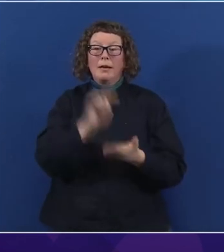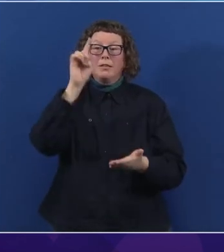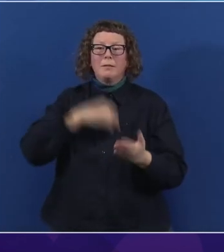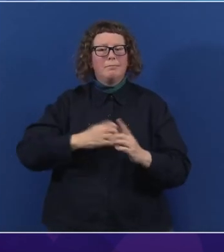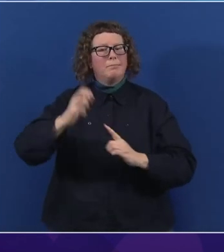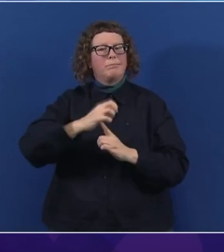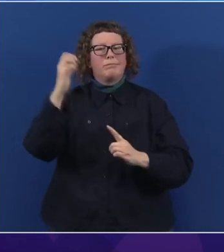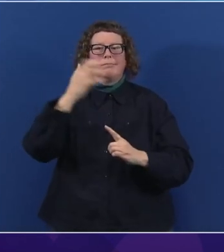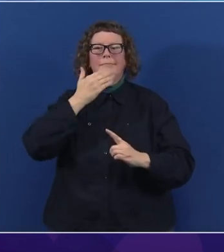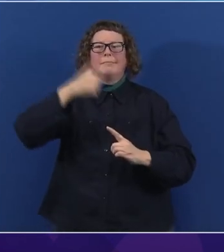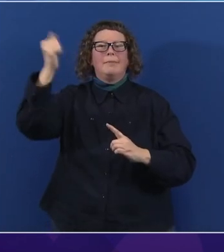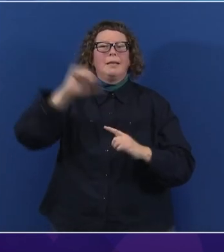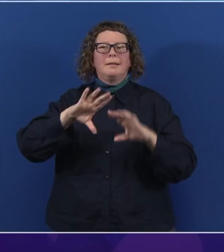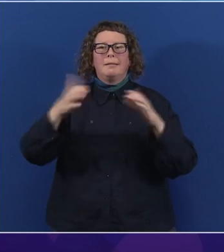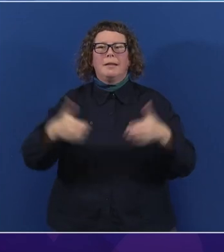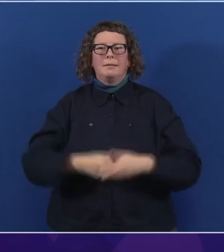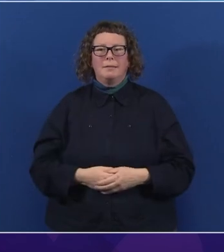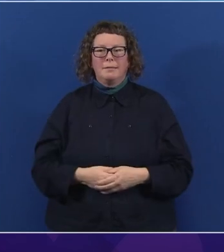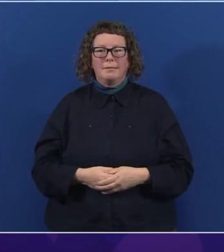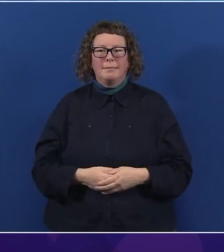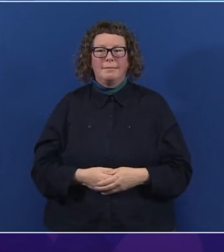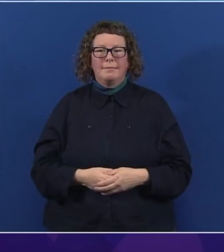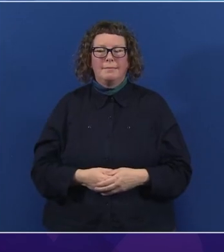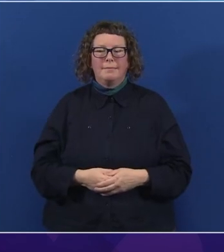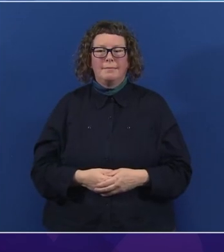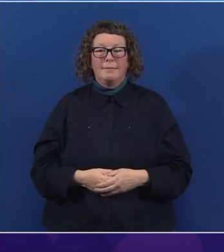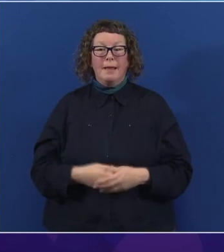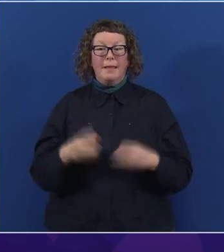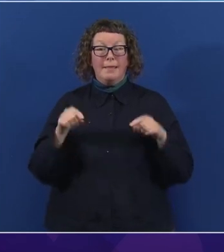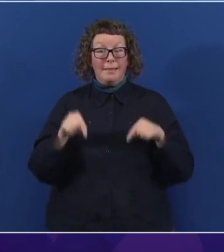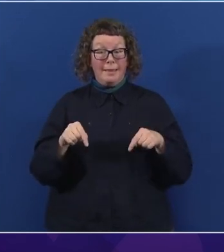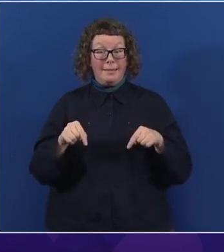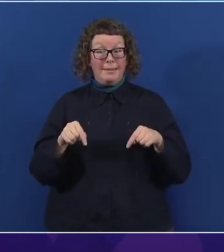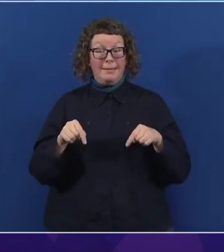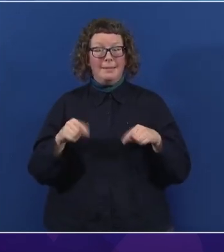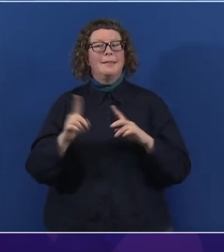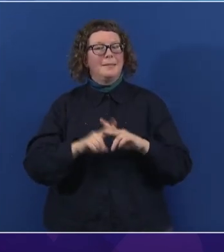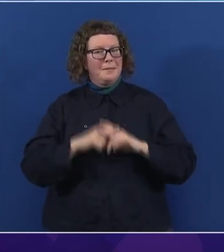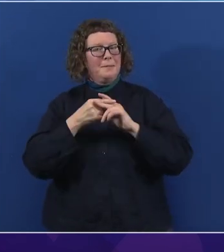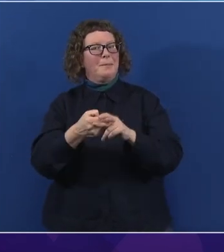in class. And this is just the beginning.